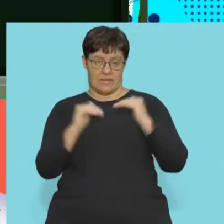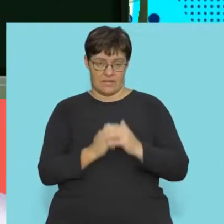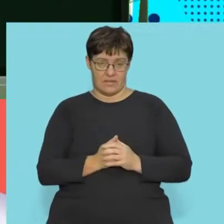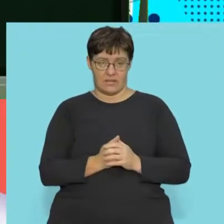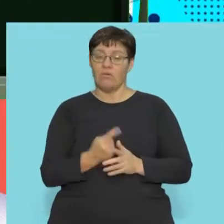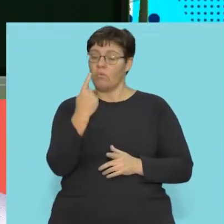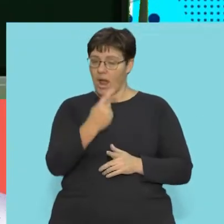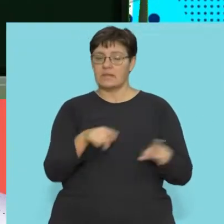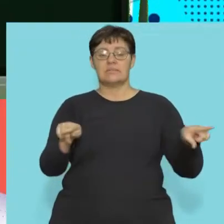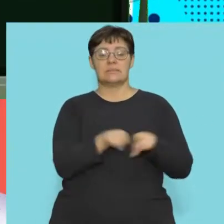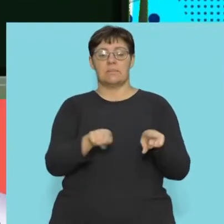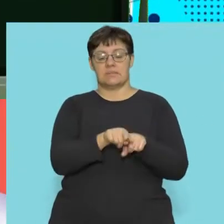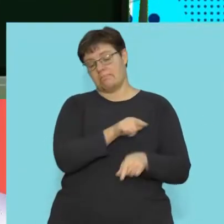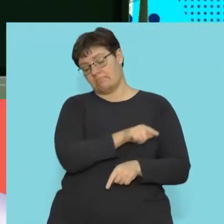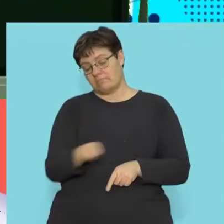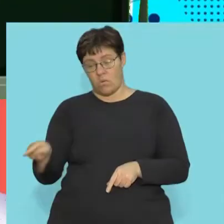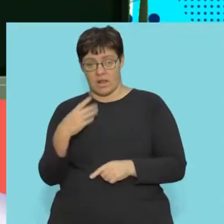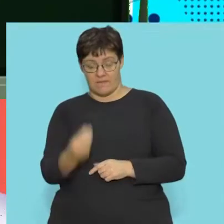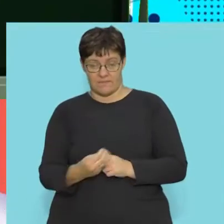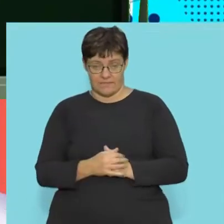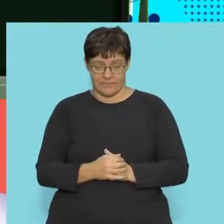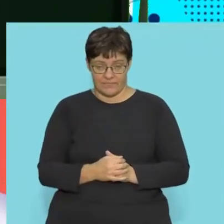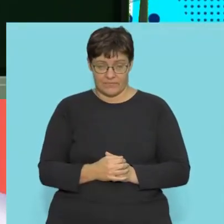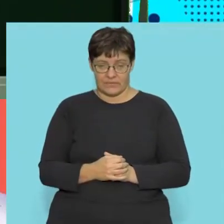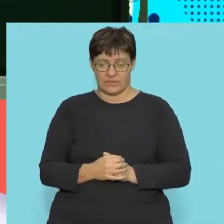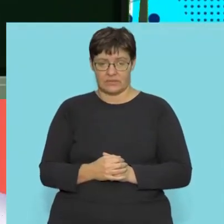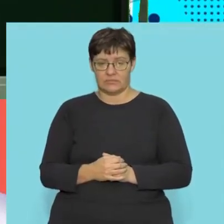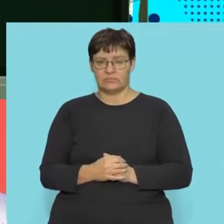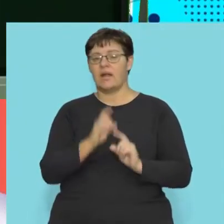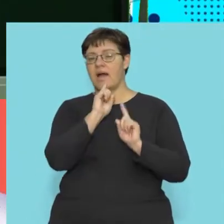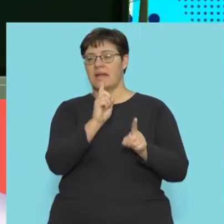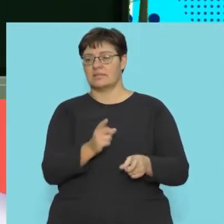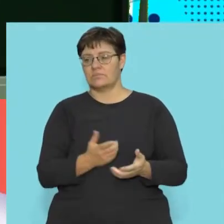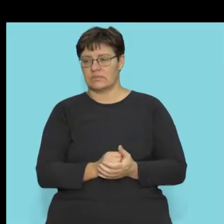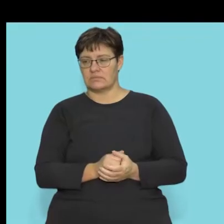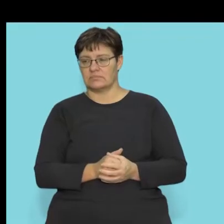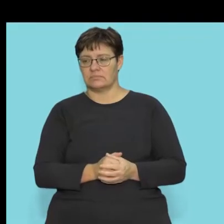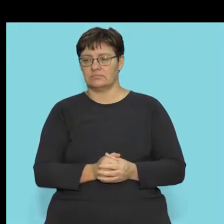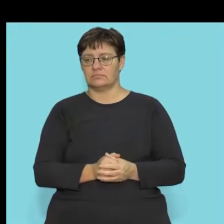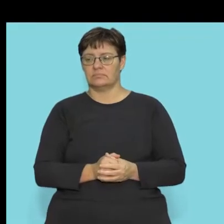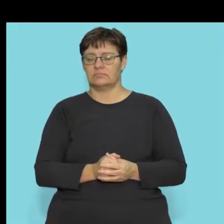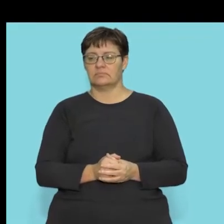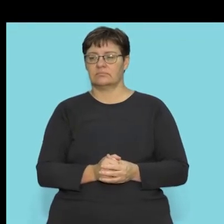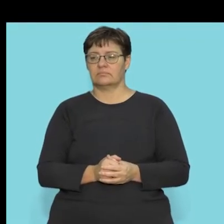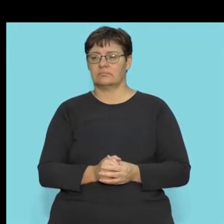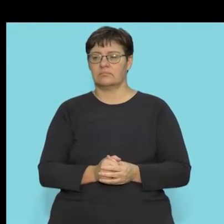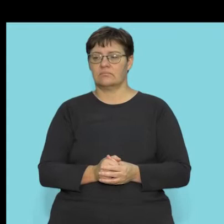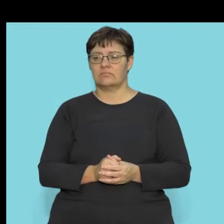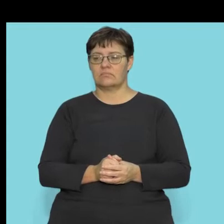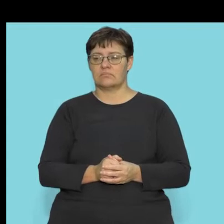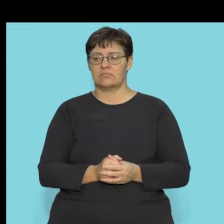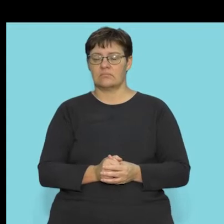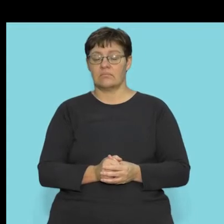there was one variable that was kept constant in this experiment. So let's unpack those answers now. So the dependent